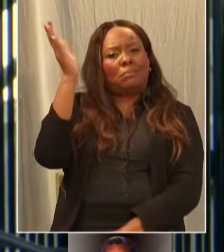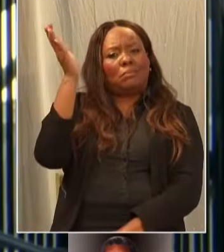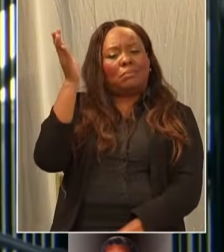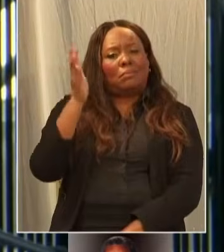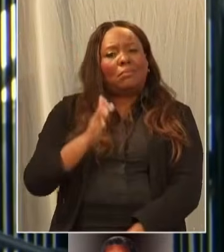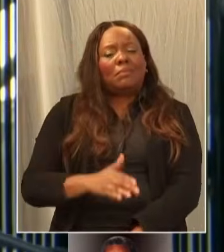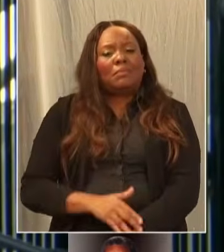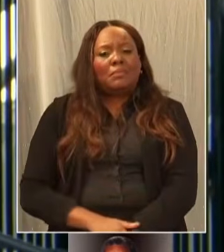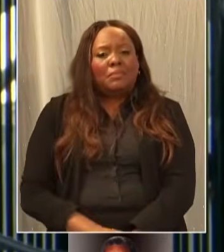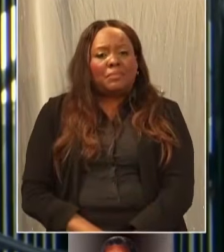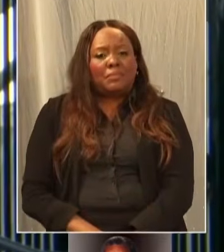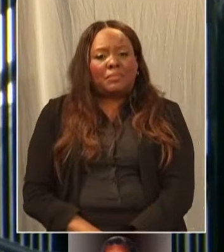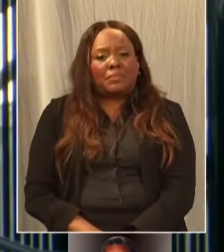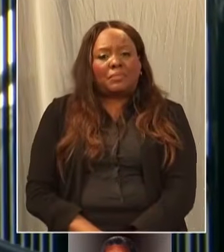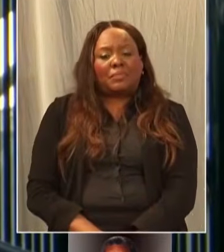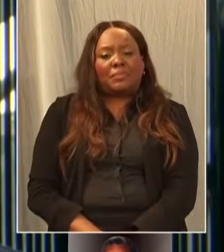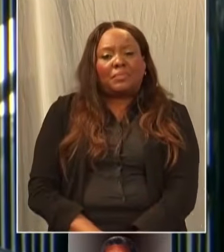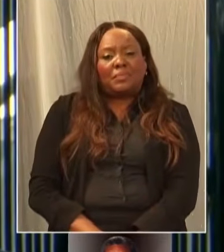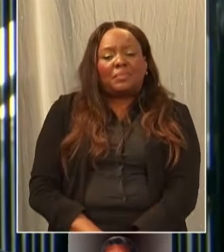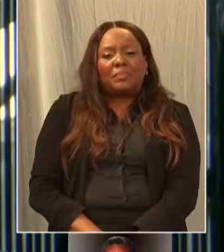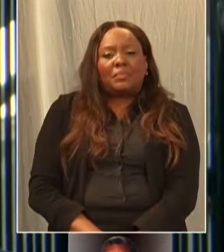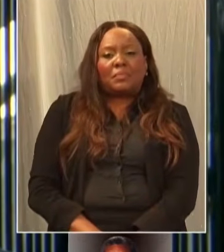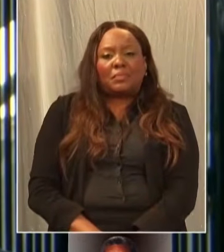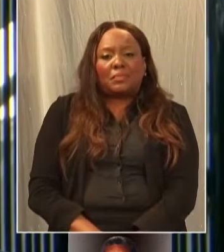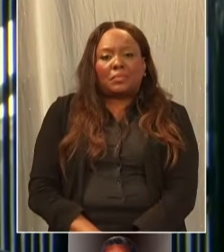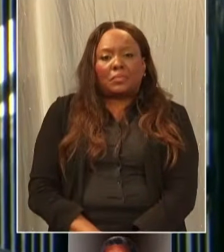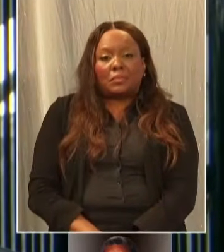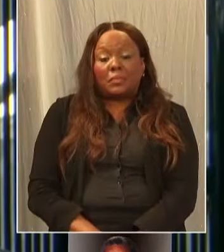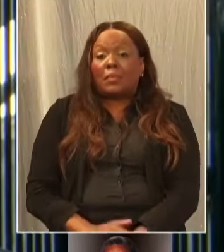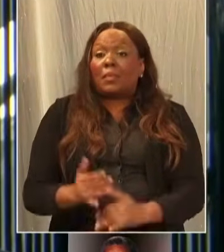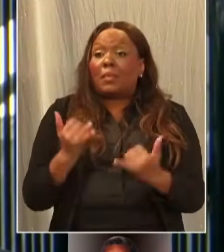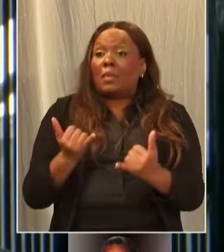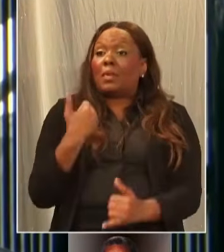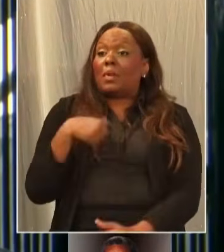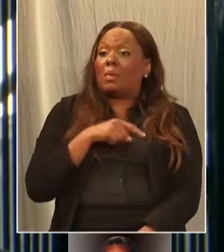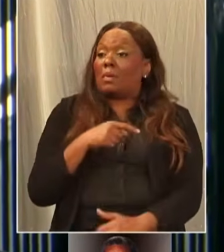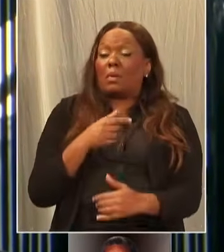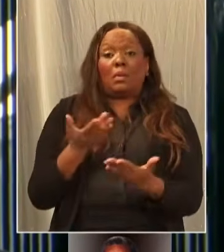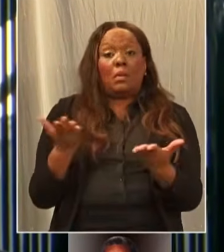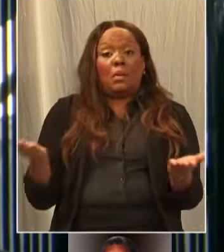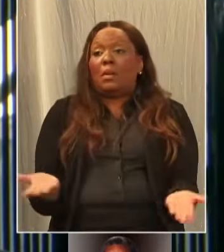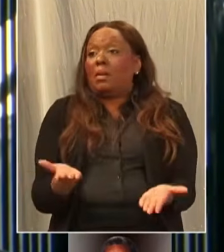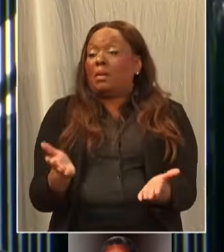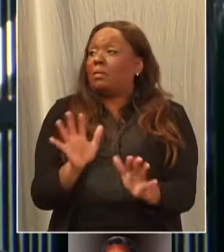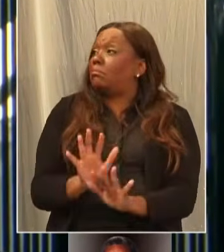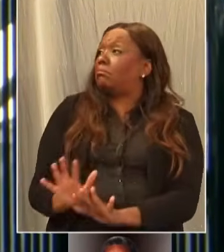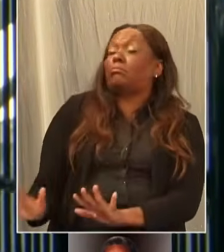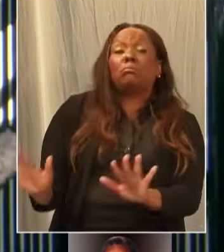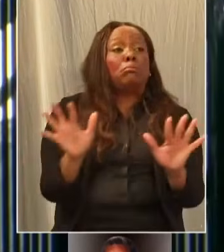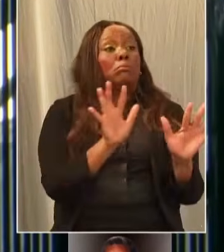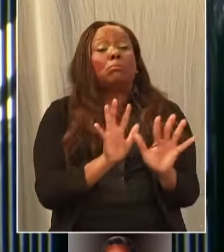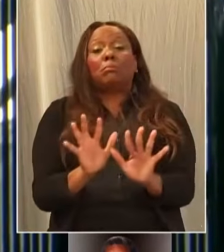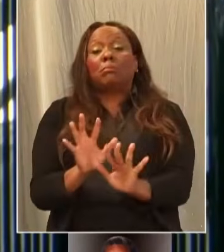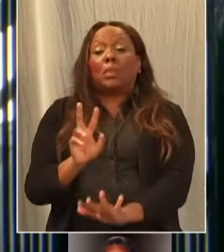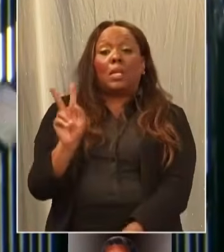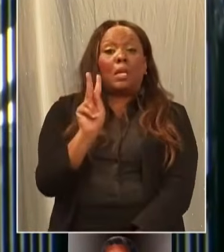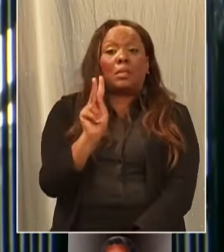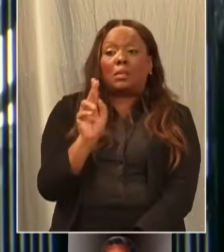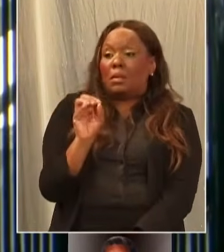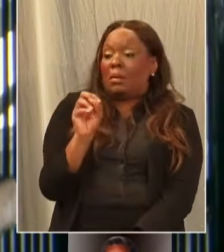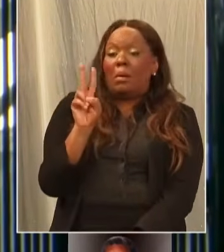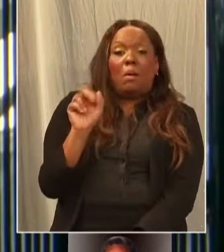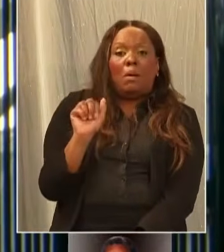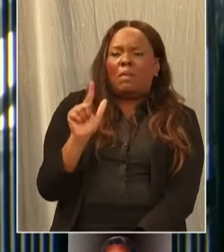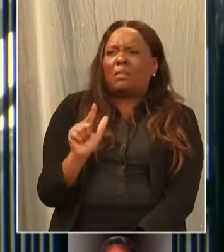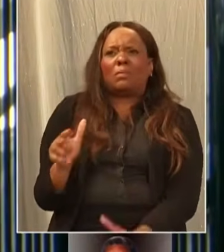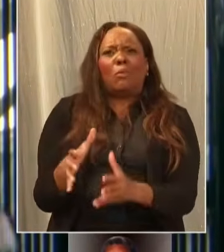We have come today to Kensington Oval, a place that has witnessed so much of the